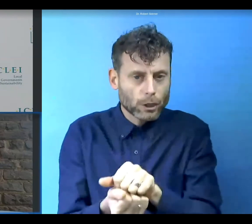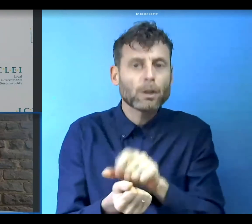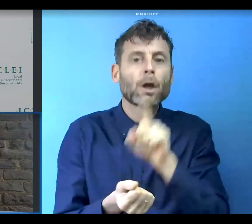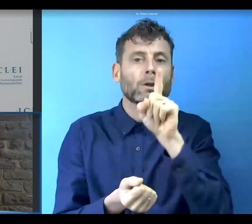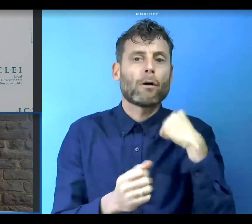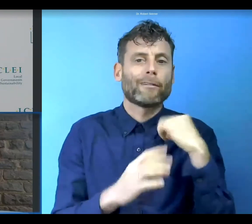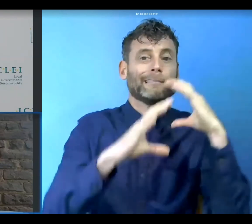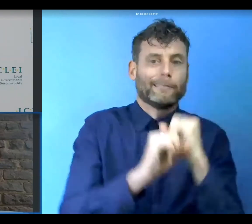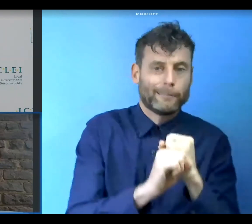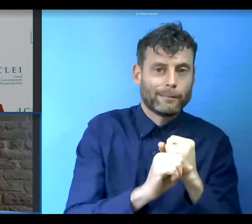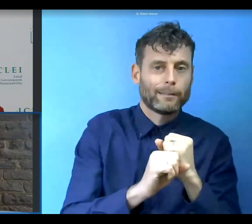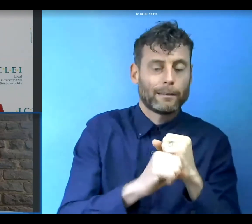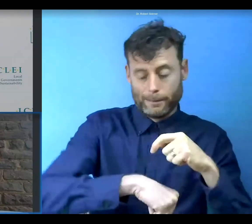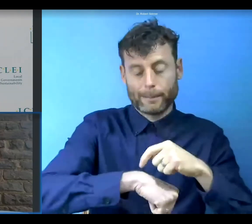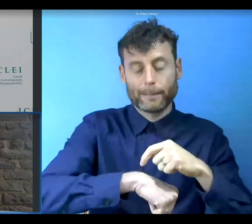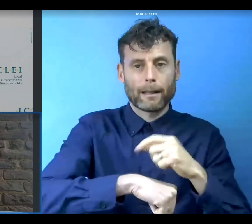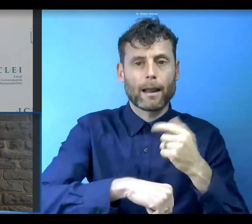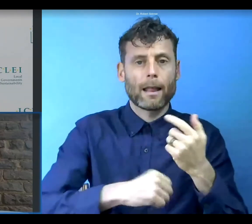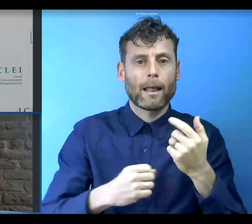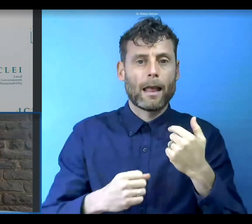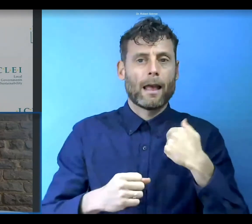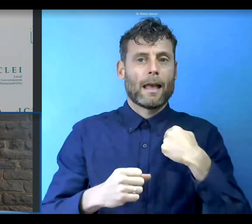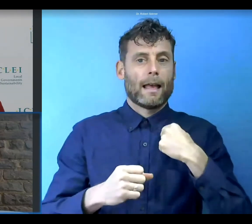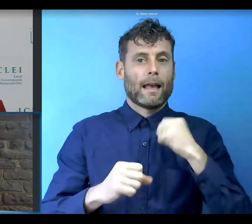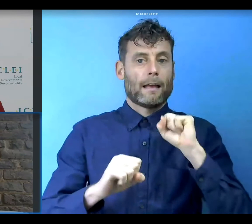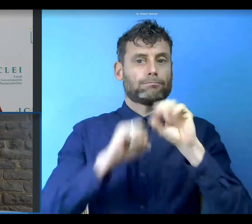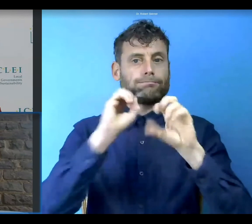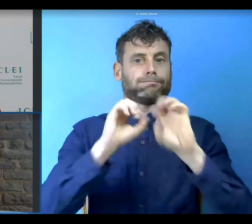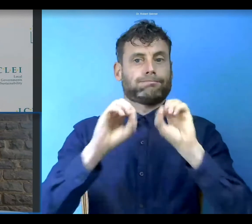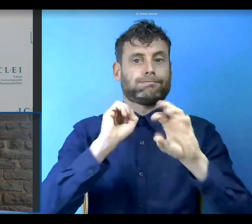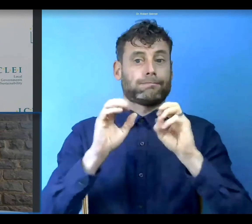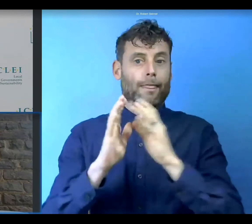because that was probably a very long answer,